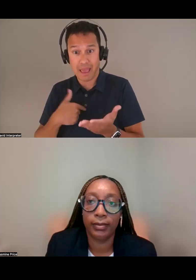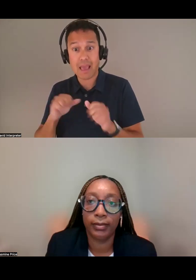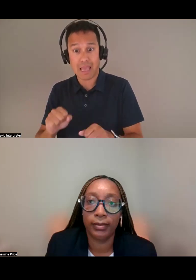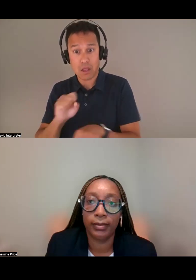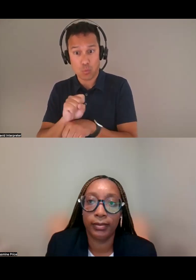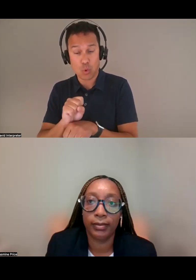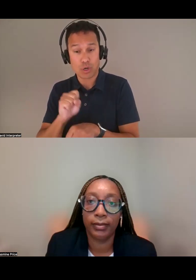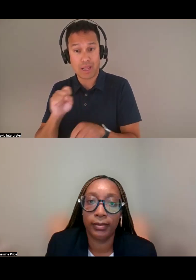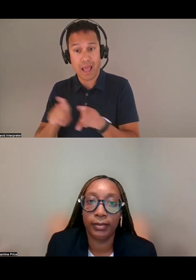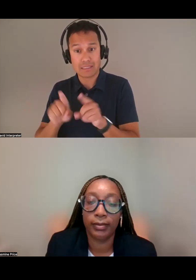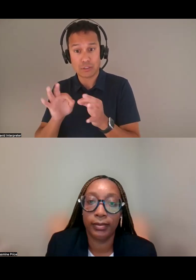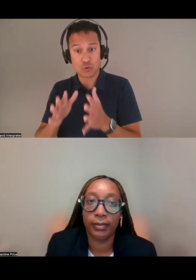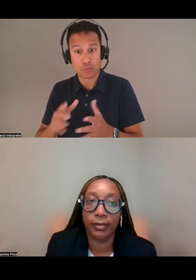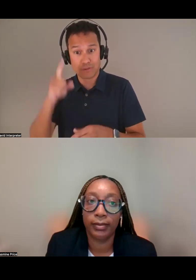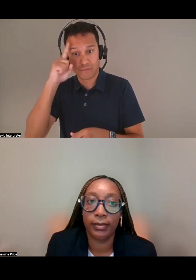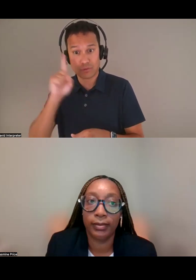people?